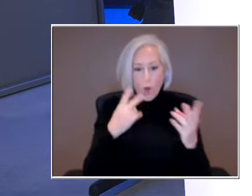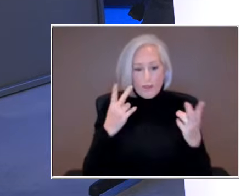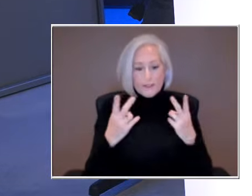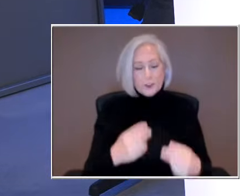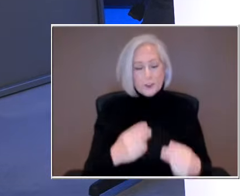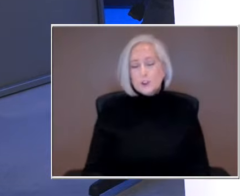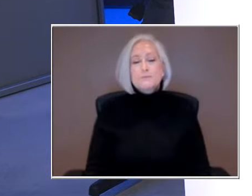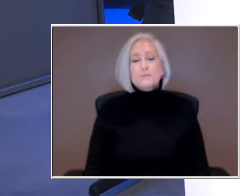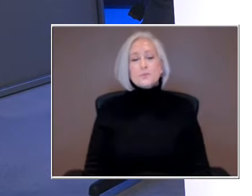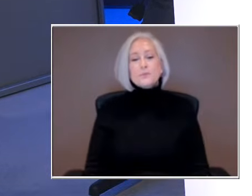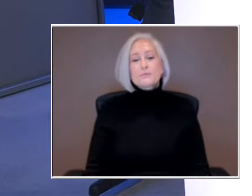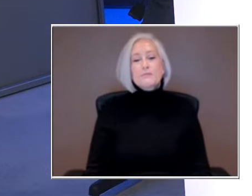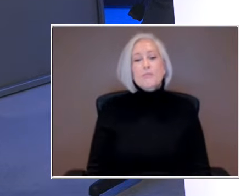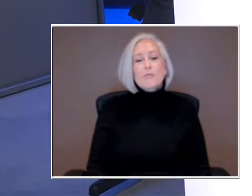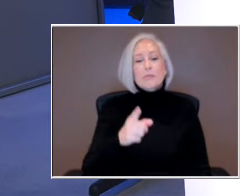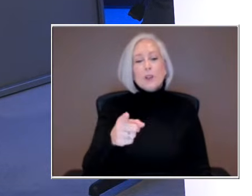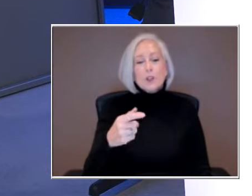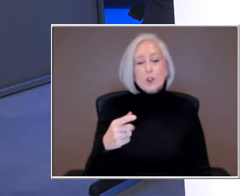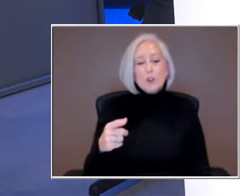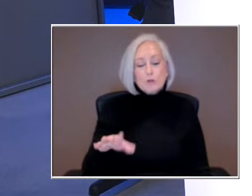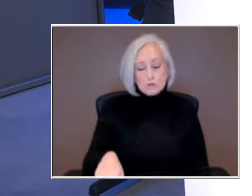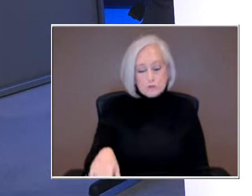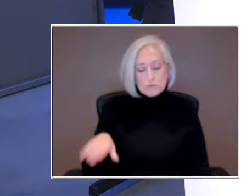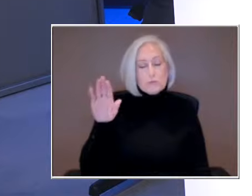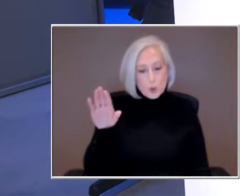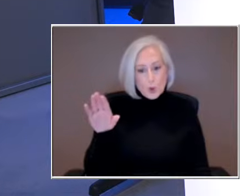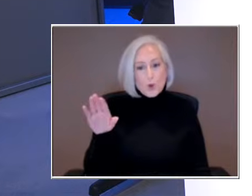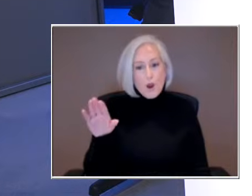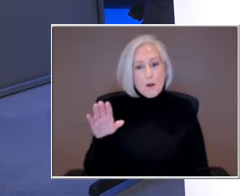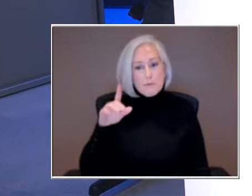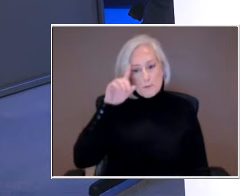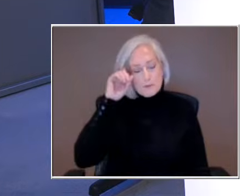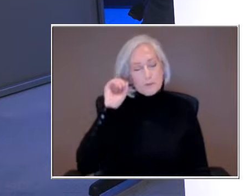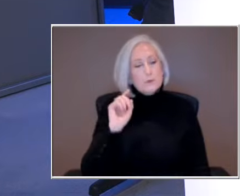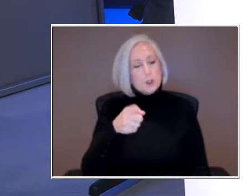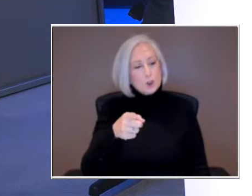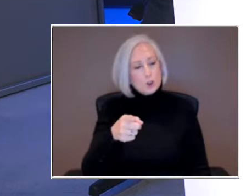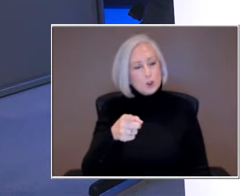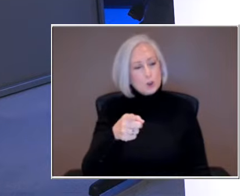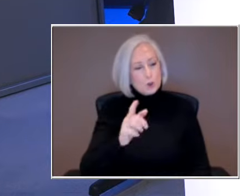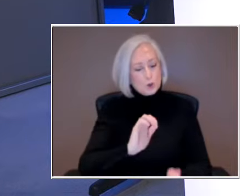You had a childhood that was what you knew. Did you play sports? What sports did you play?